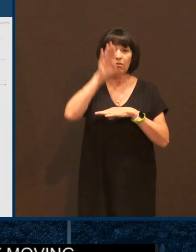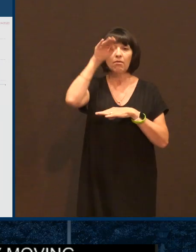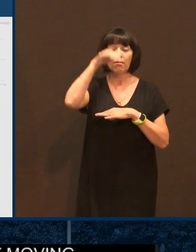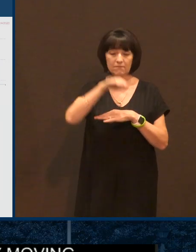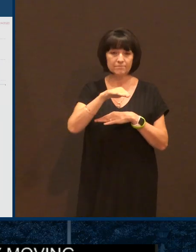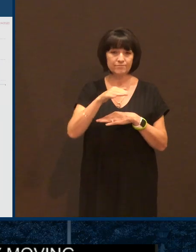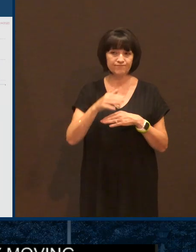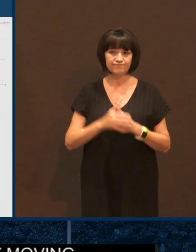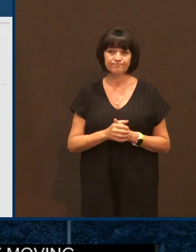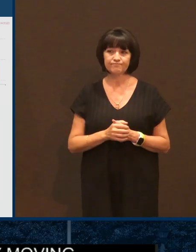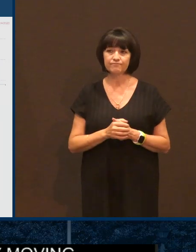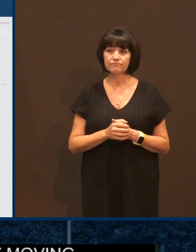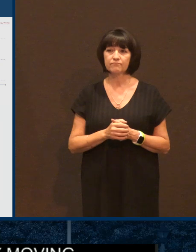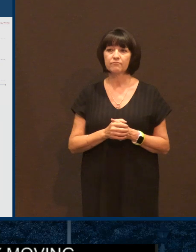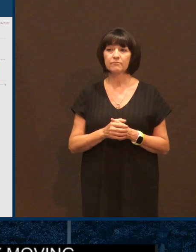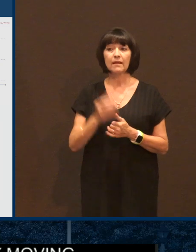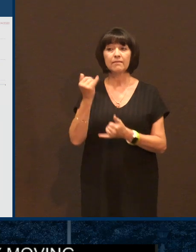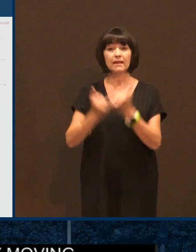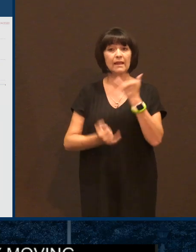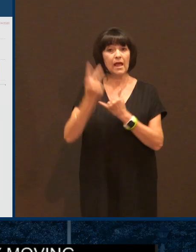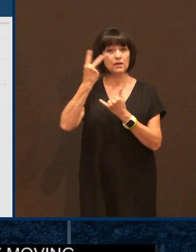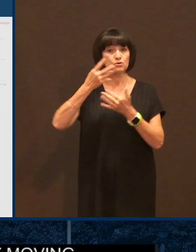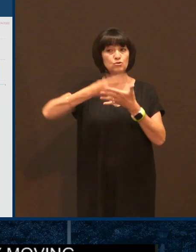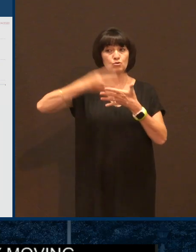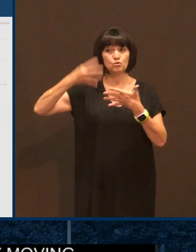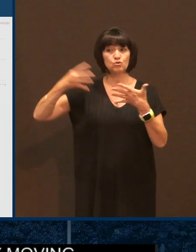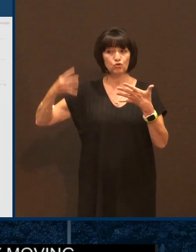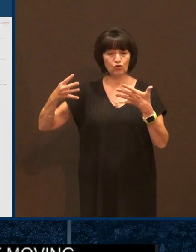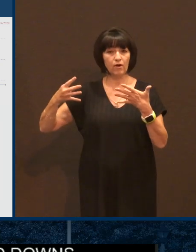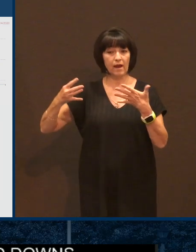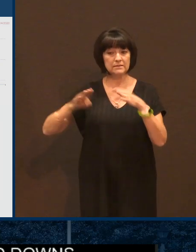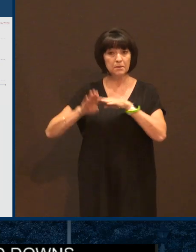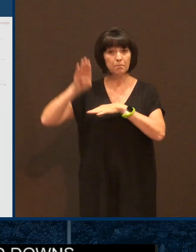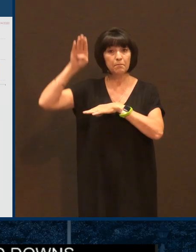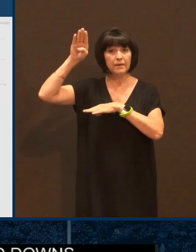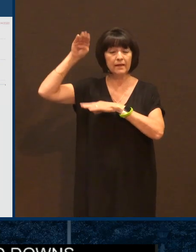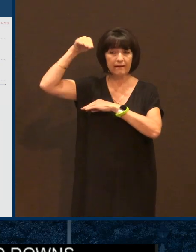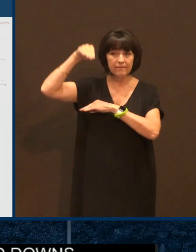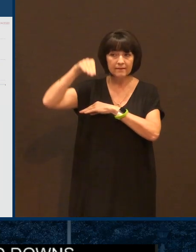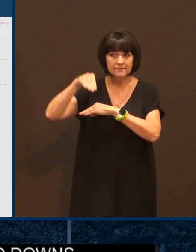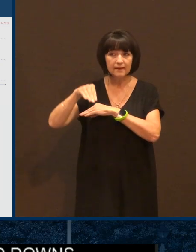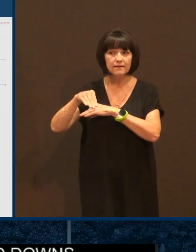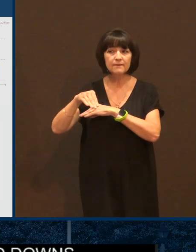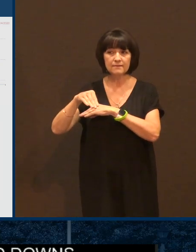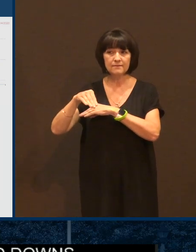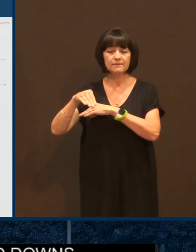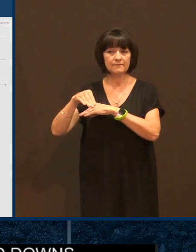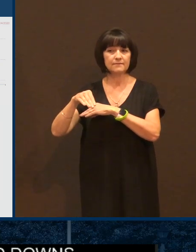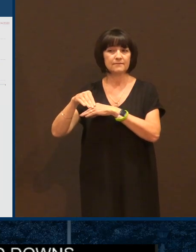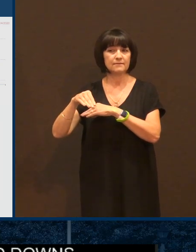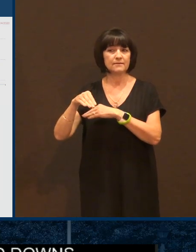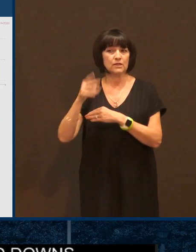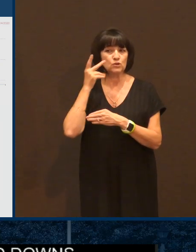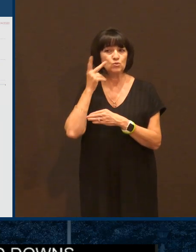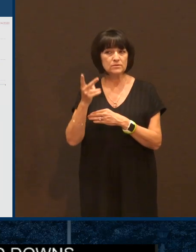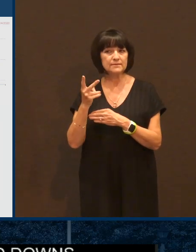graphs we've talked about a lot: the peak and then the decline, and then the gradual